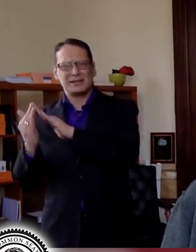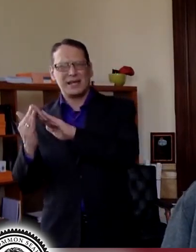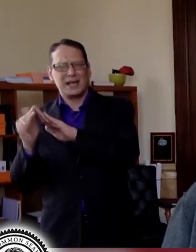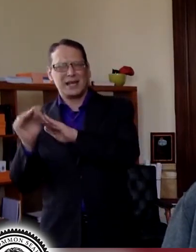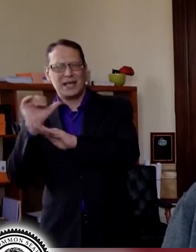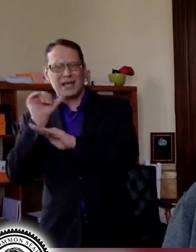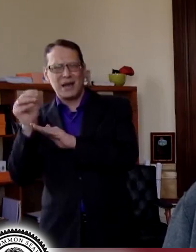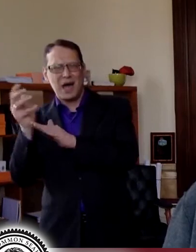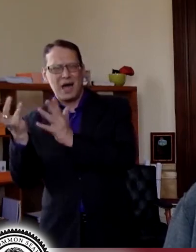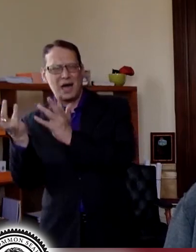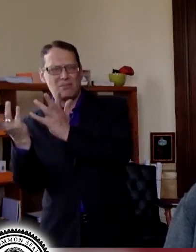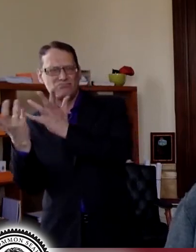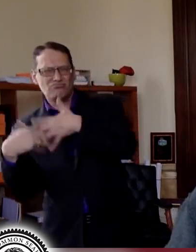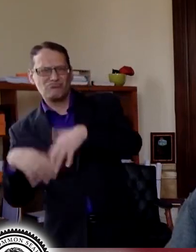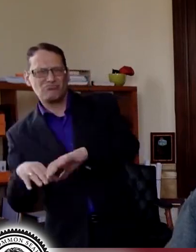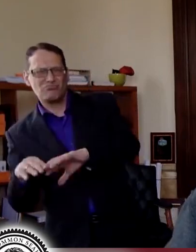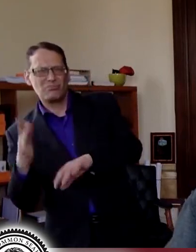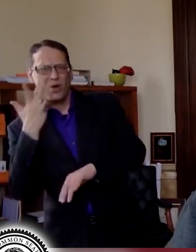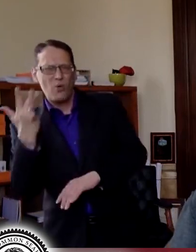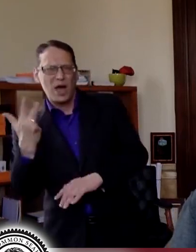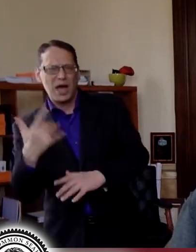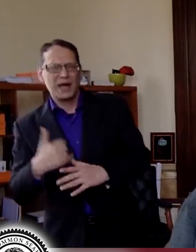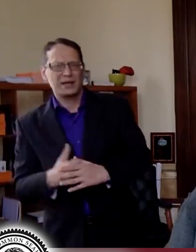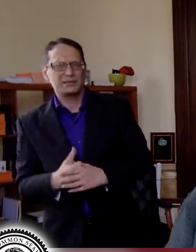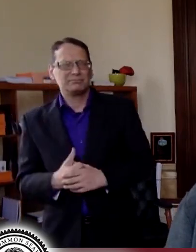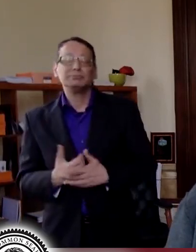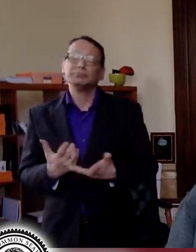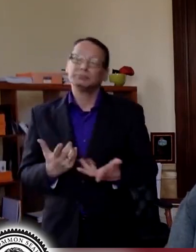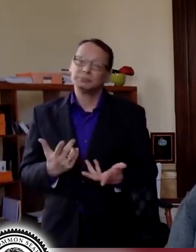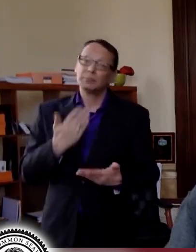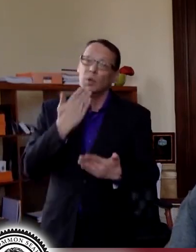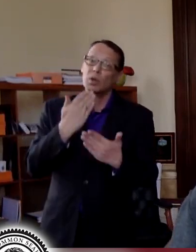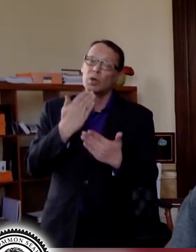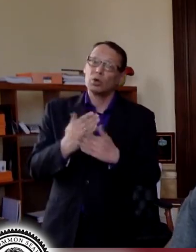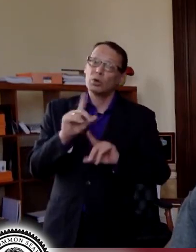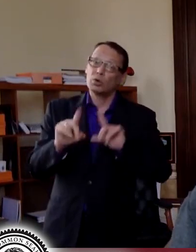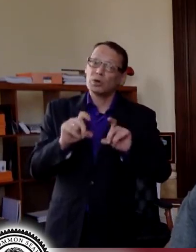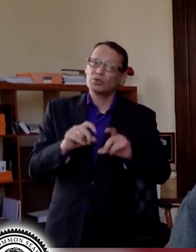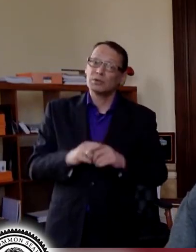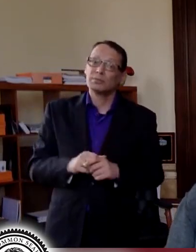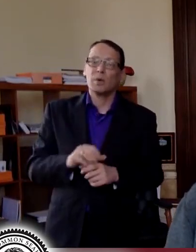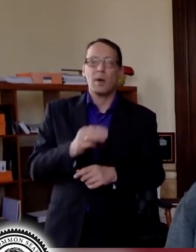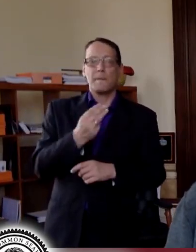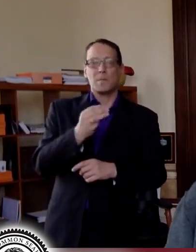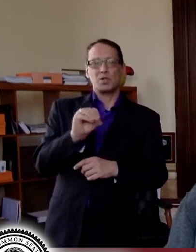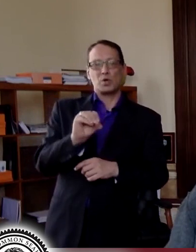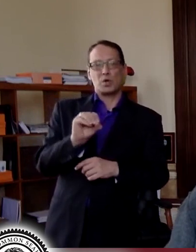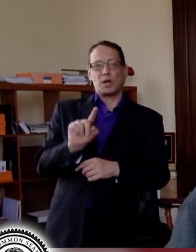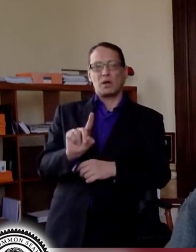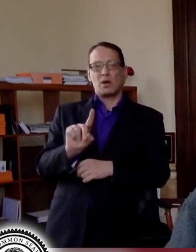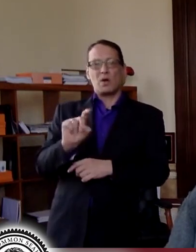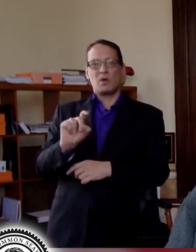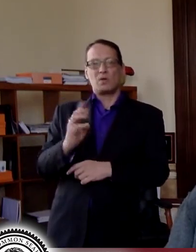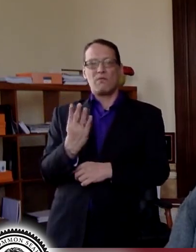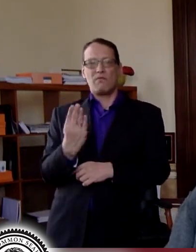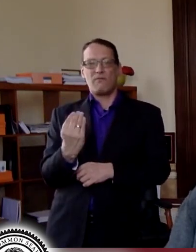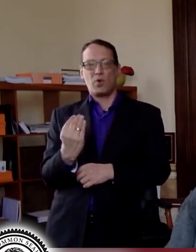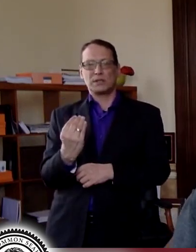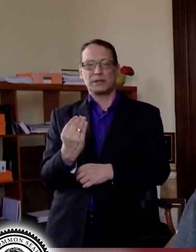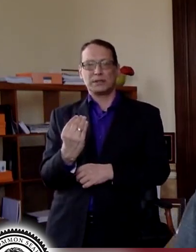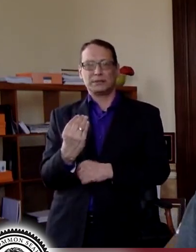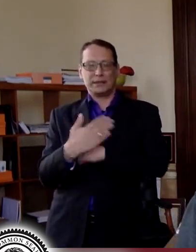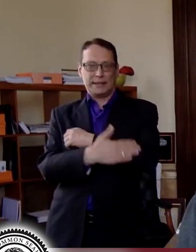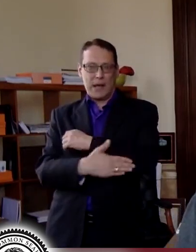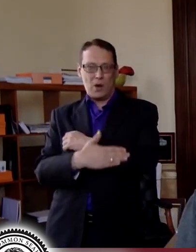Why aren't we all doing the same thing? That's a great question. 114 counties in Missouri. Some counties have one